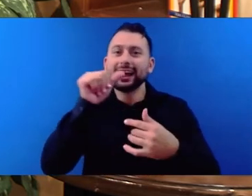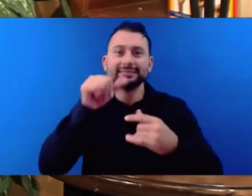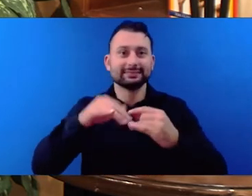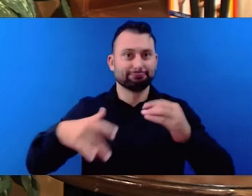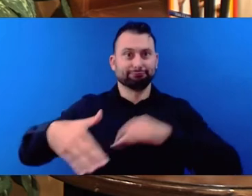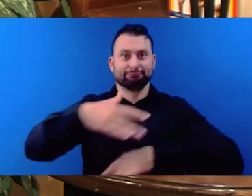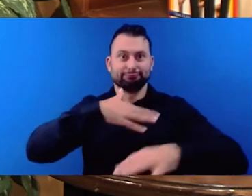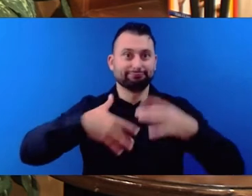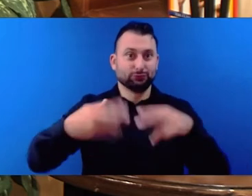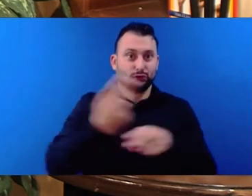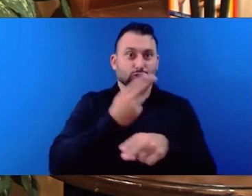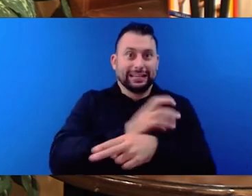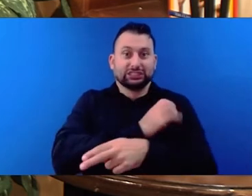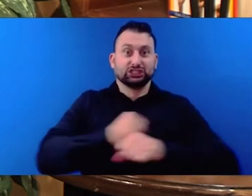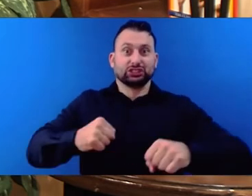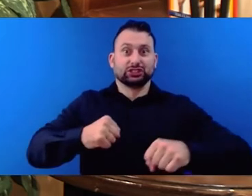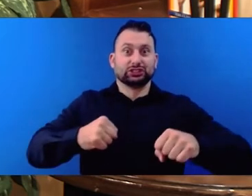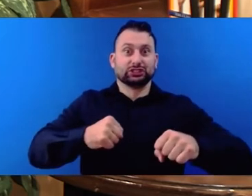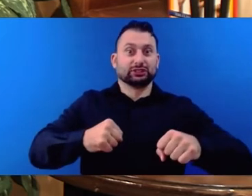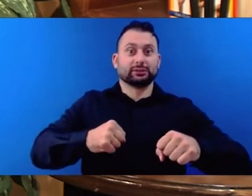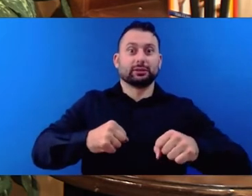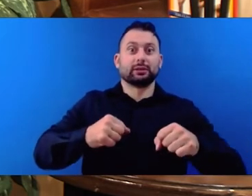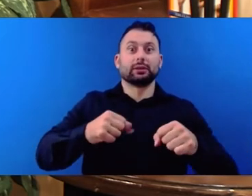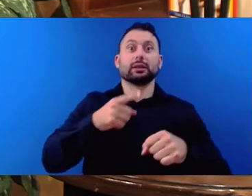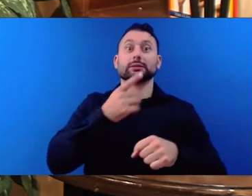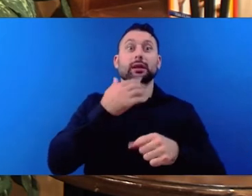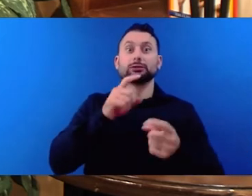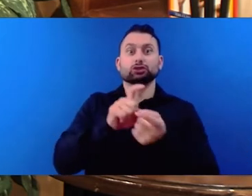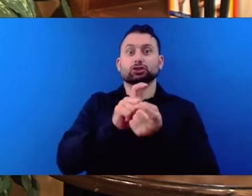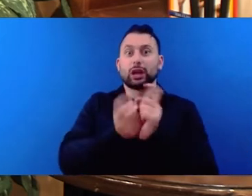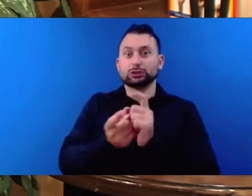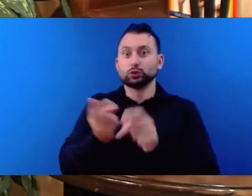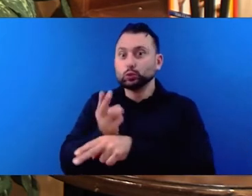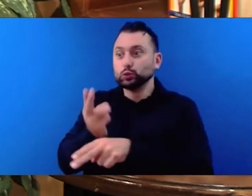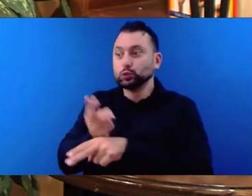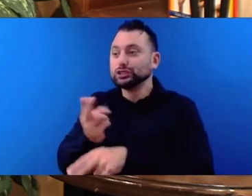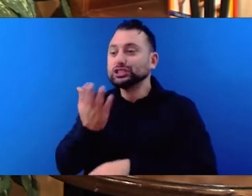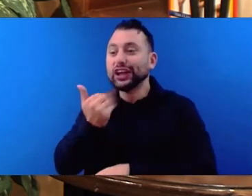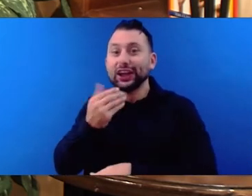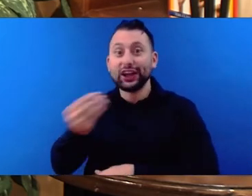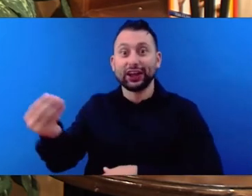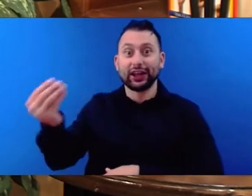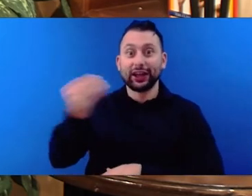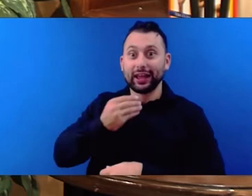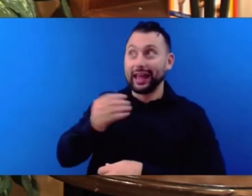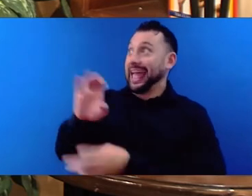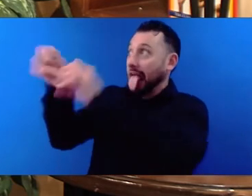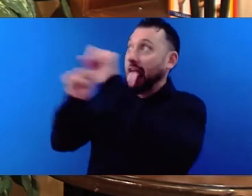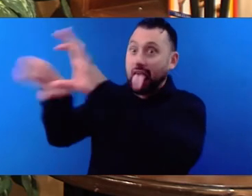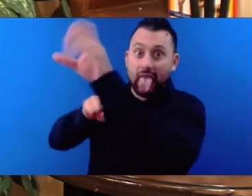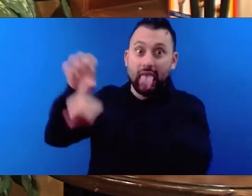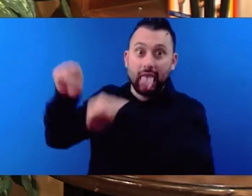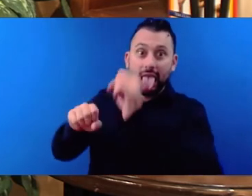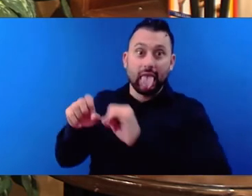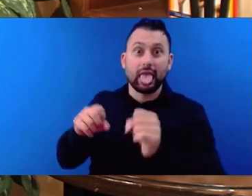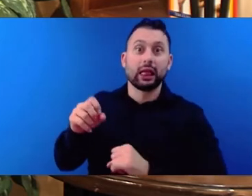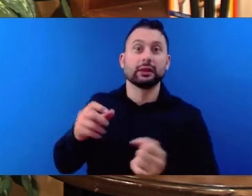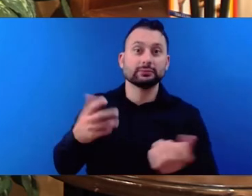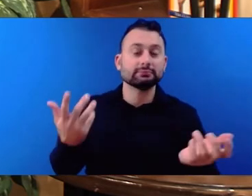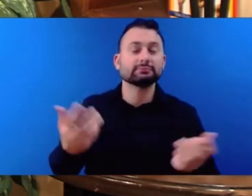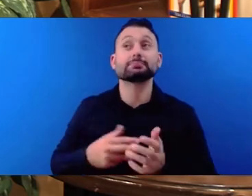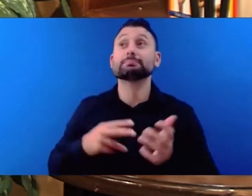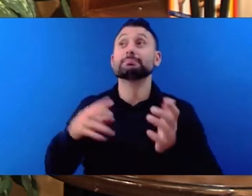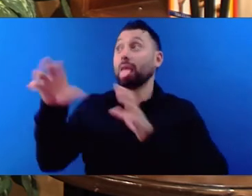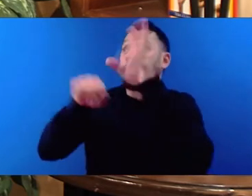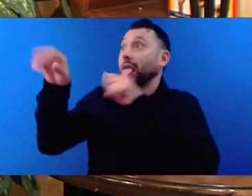time. And then going along with that, an increase in hunger, where you just feel hungry all the time, and it doesn't matter if